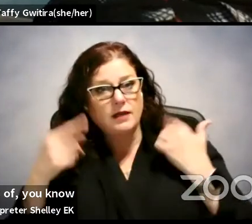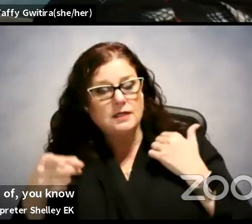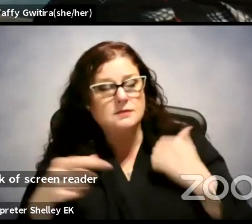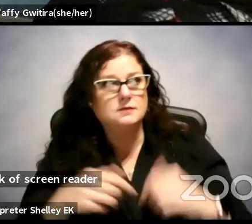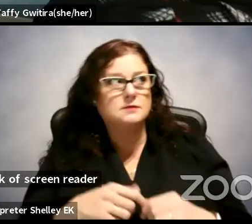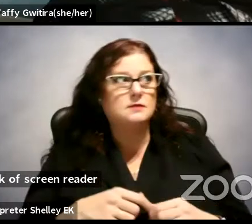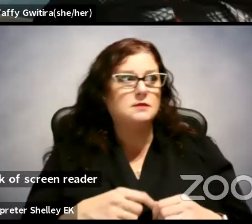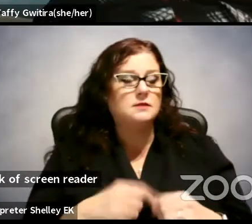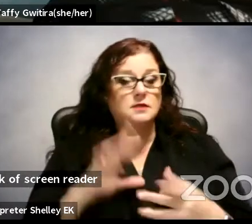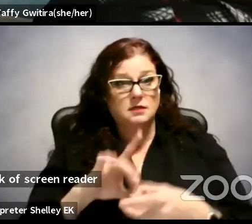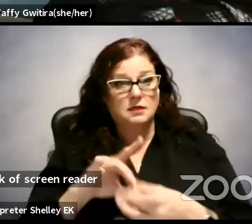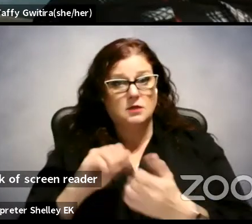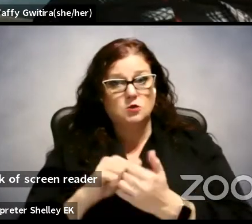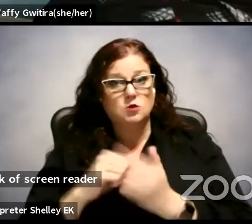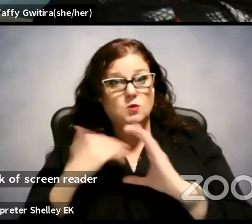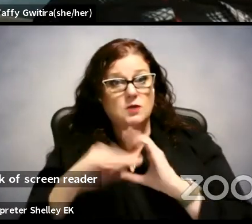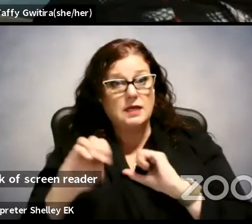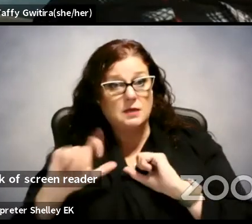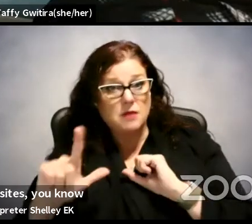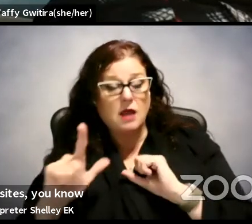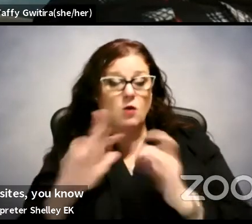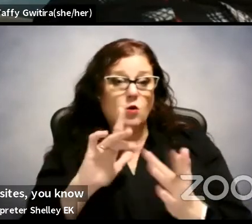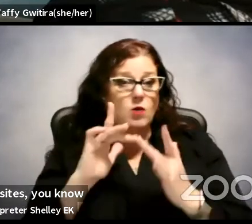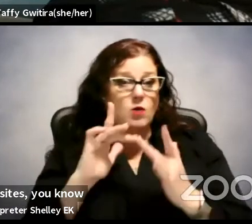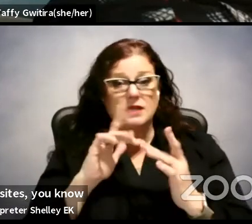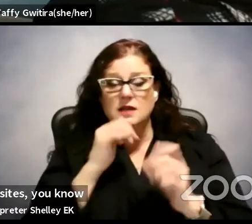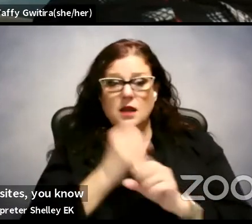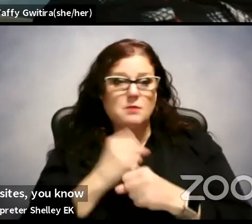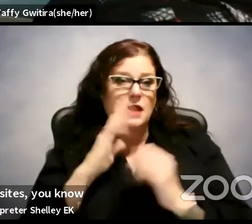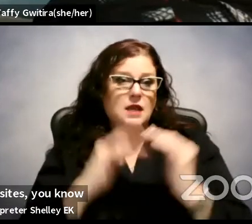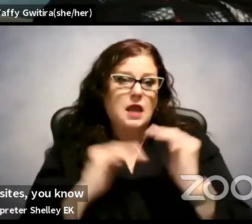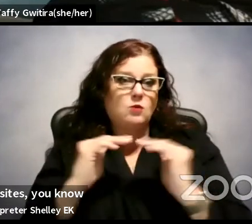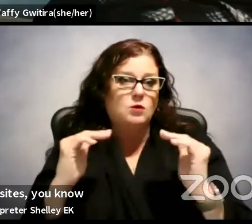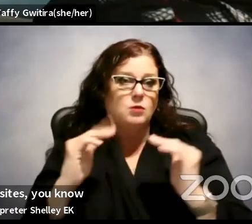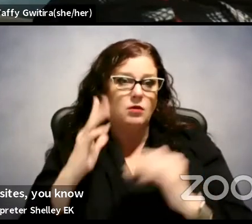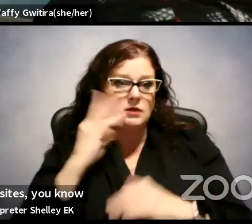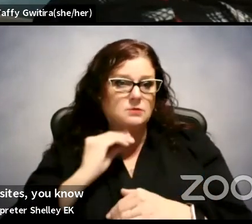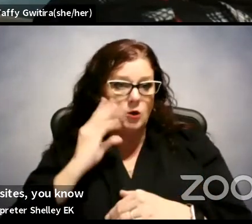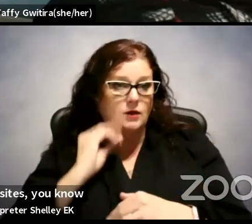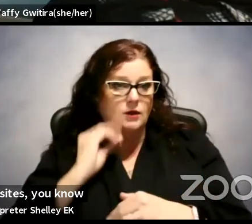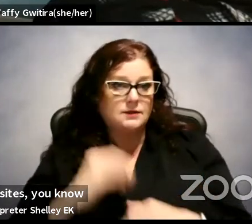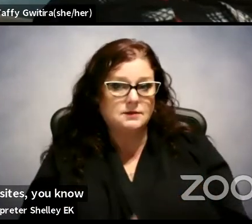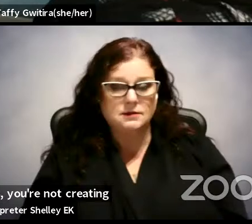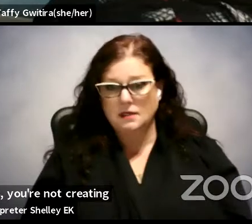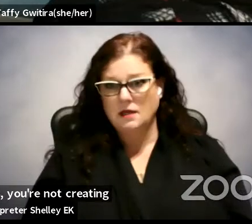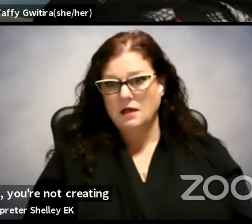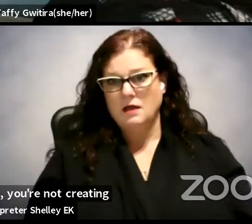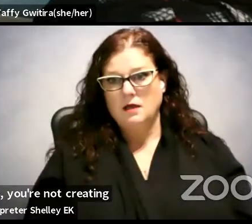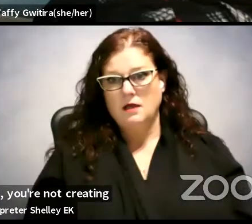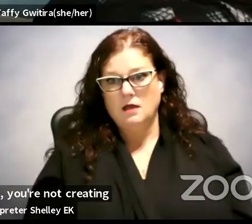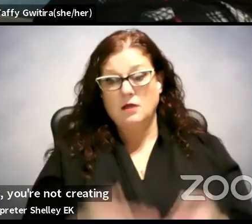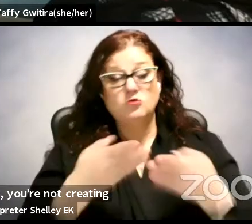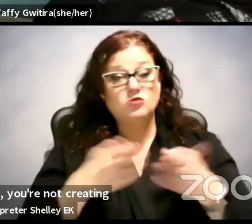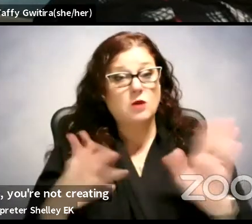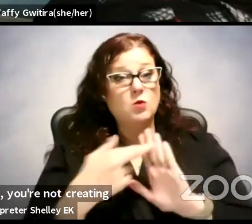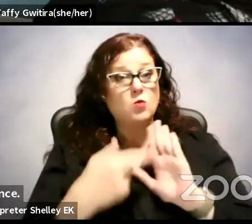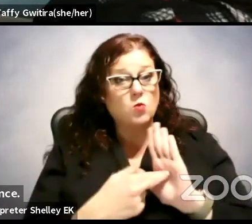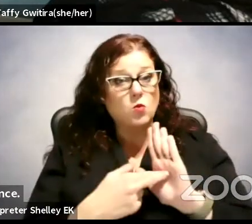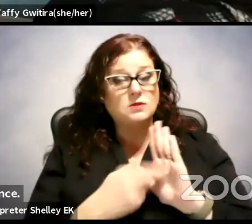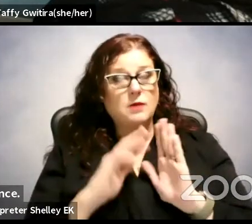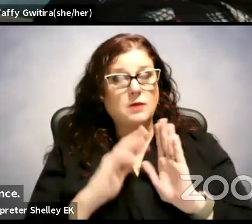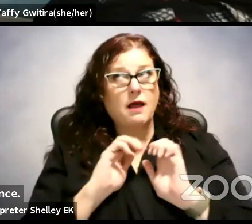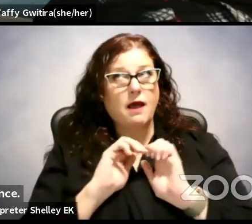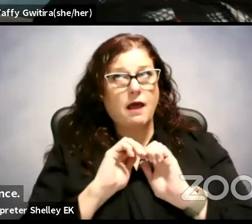when it comes to emails or websites. You're not creating an equitable experience. And there are generally rules about